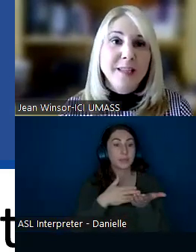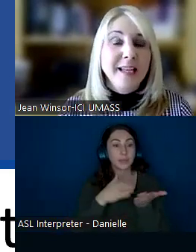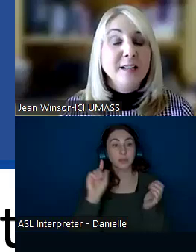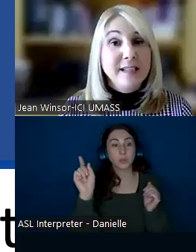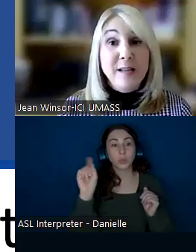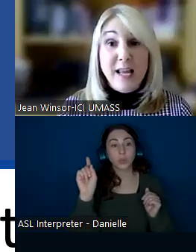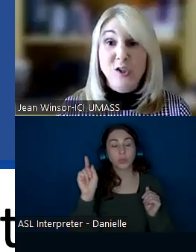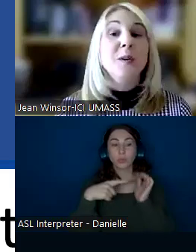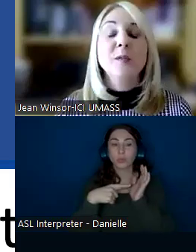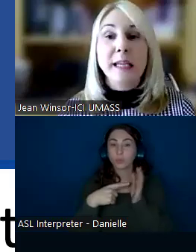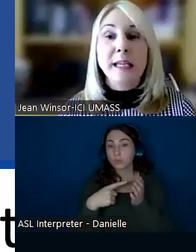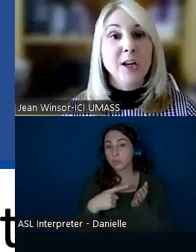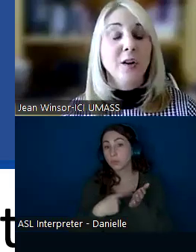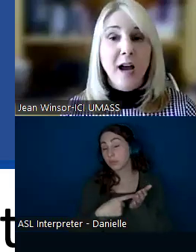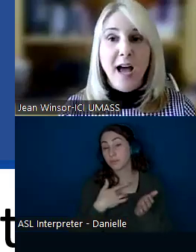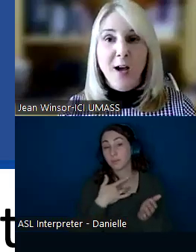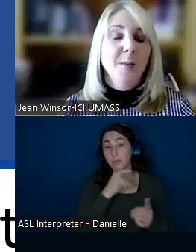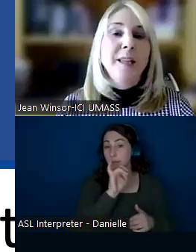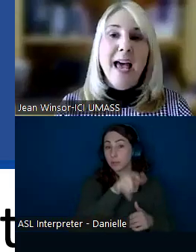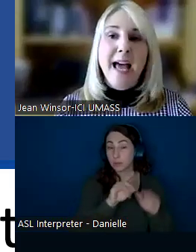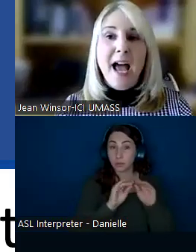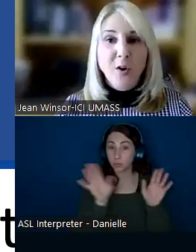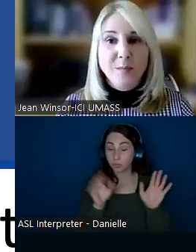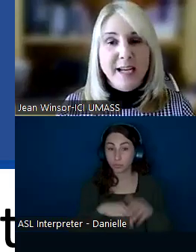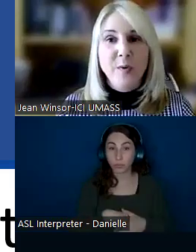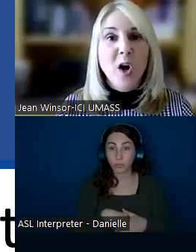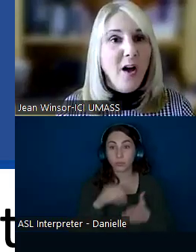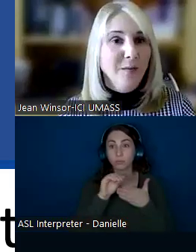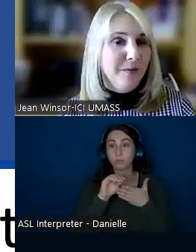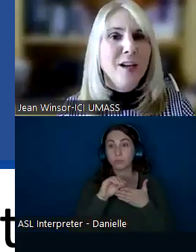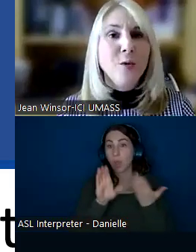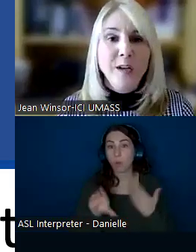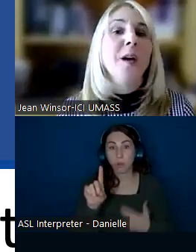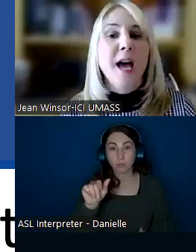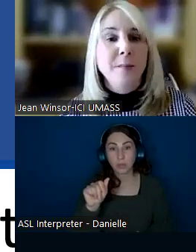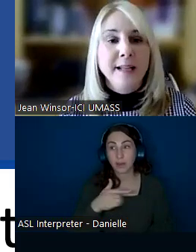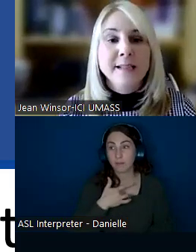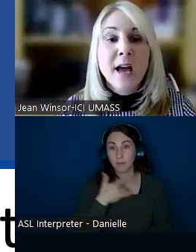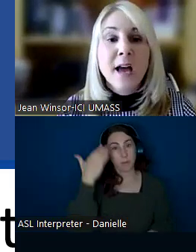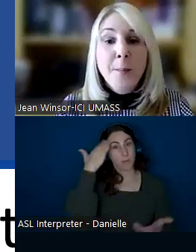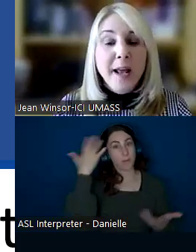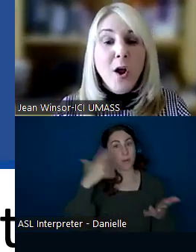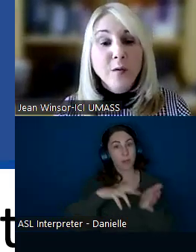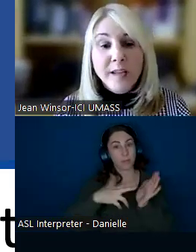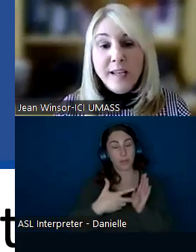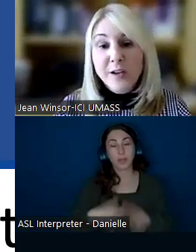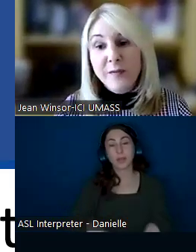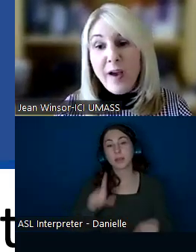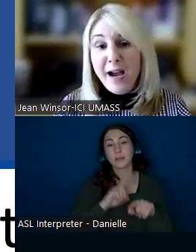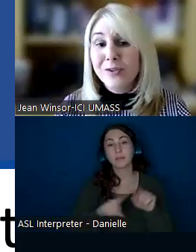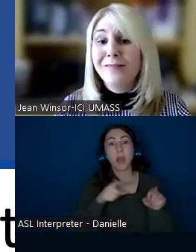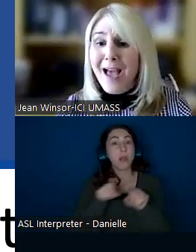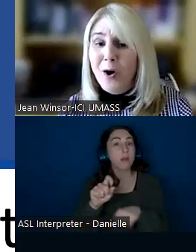sometimes we think it should be really clear, and that outcome data, we all think we know what that means, but over the years